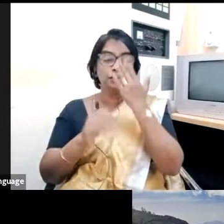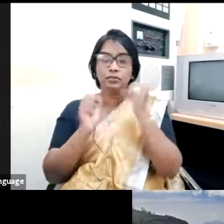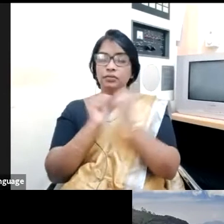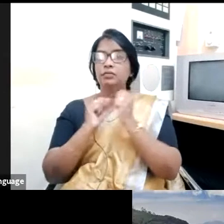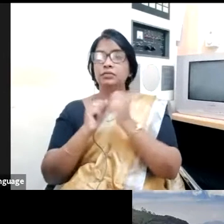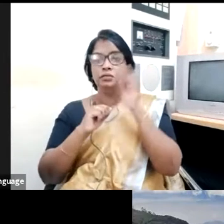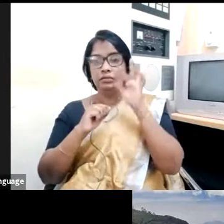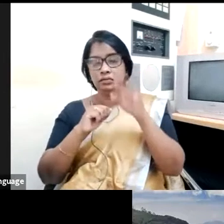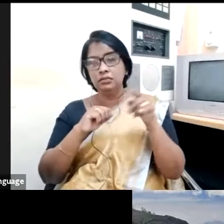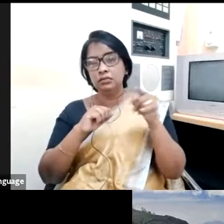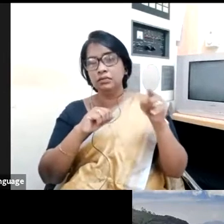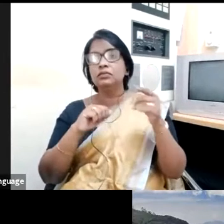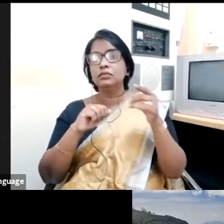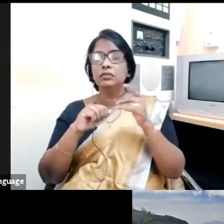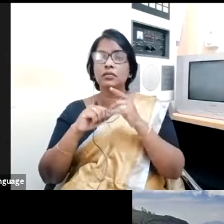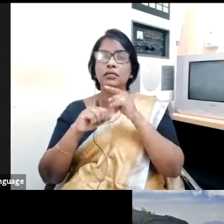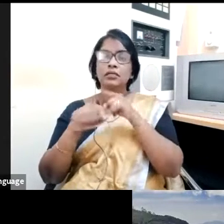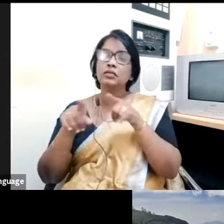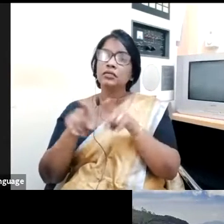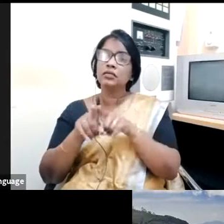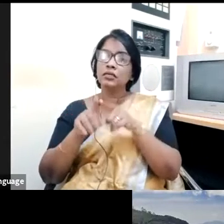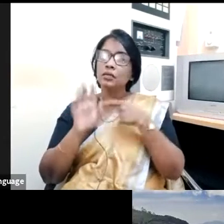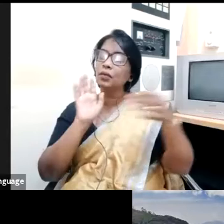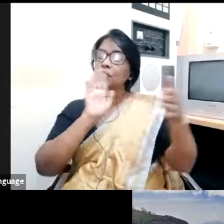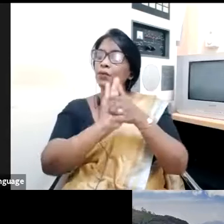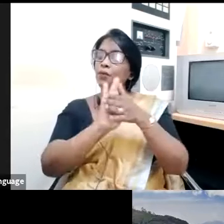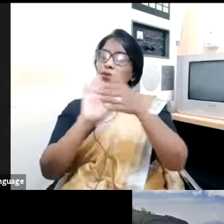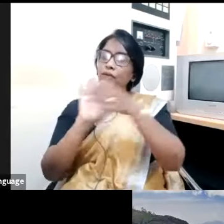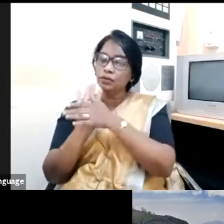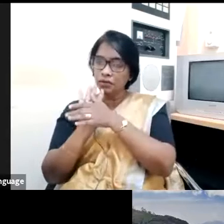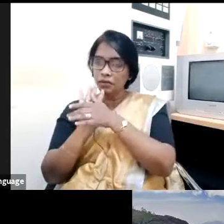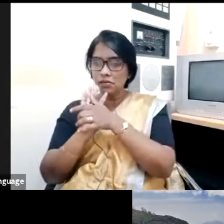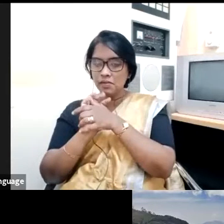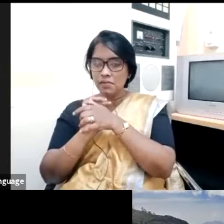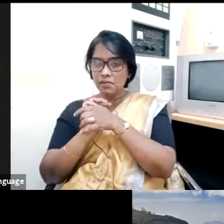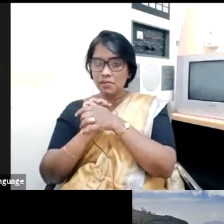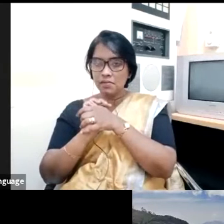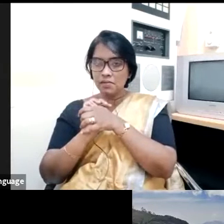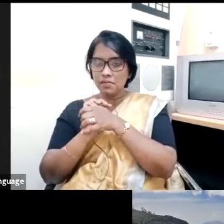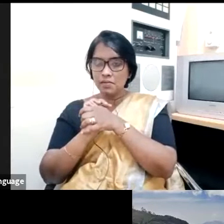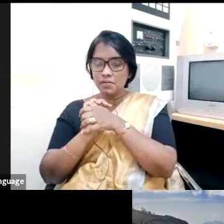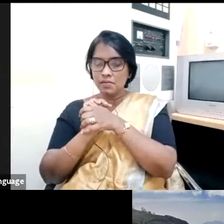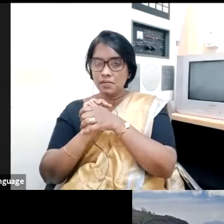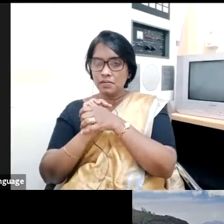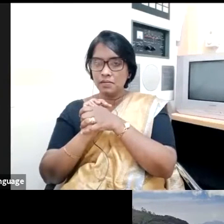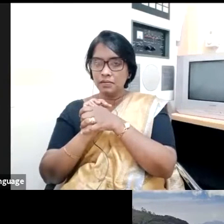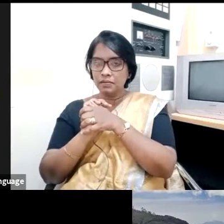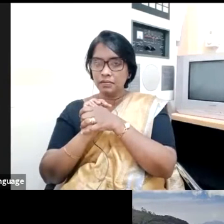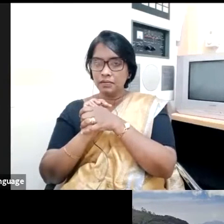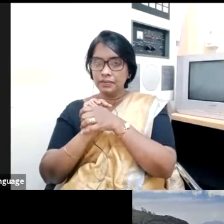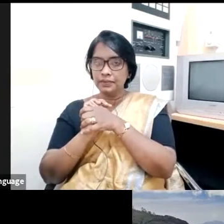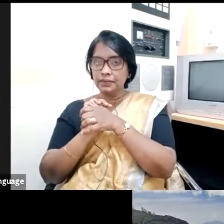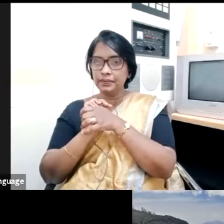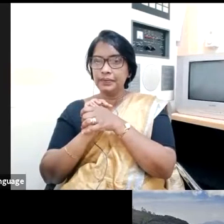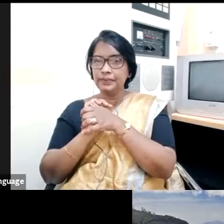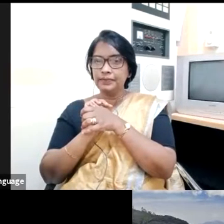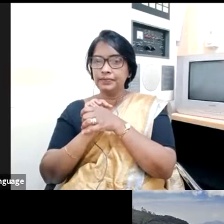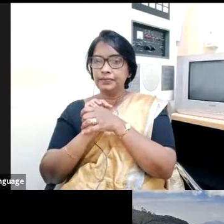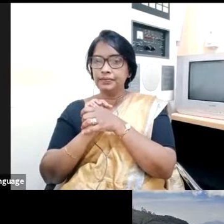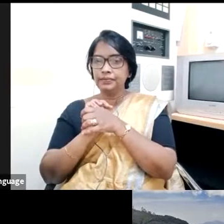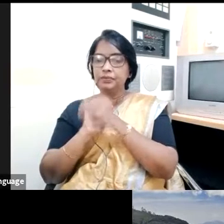we started planting 1 million trees in the sensitive highlands of